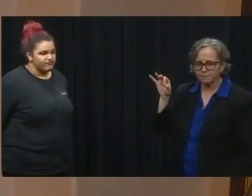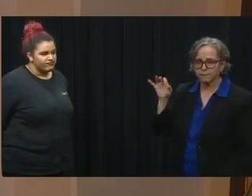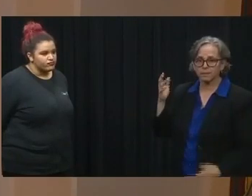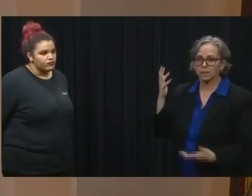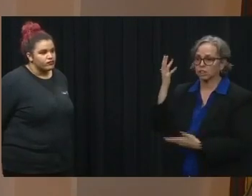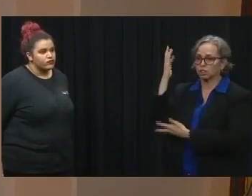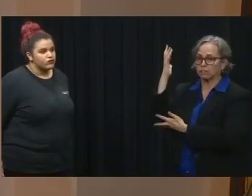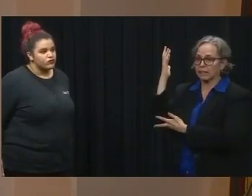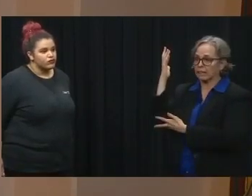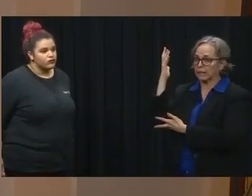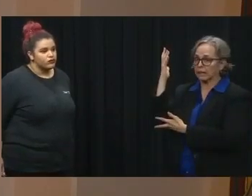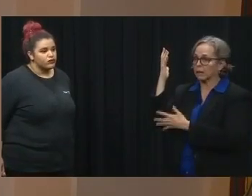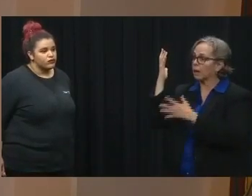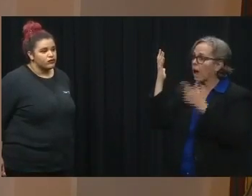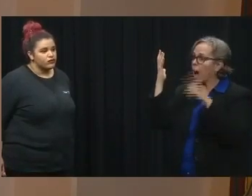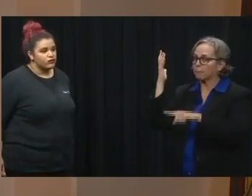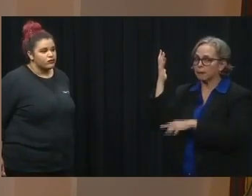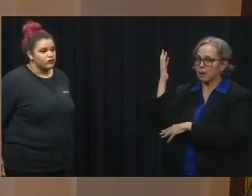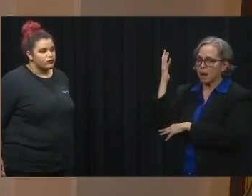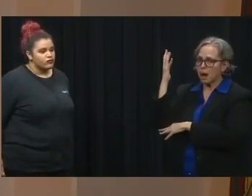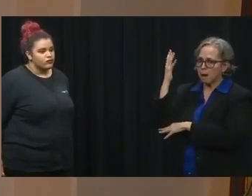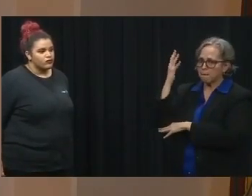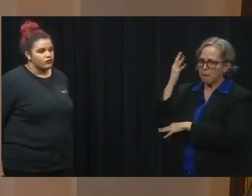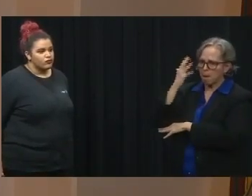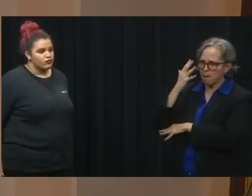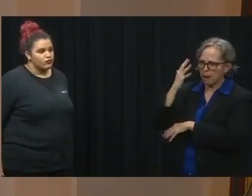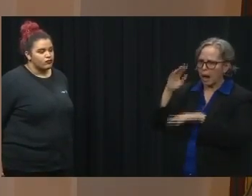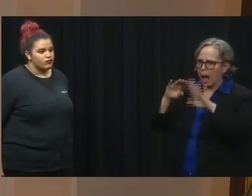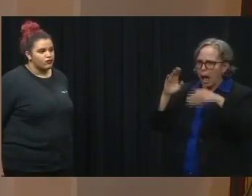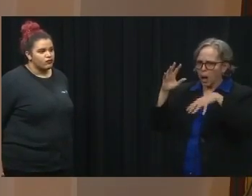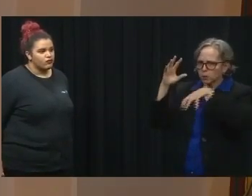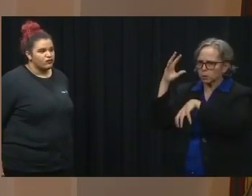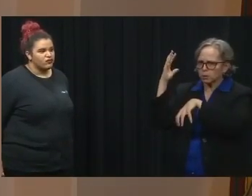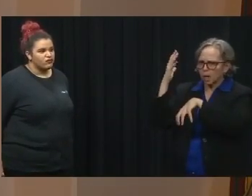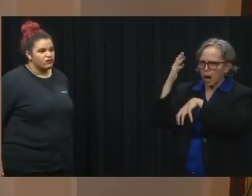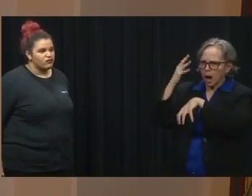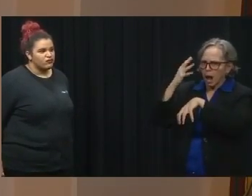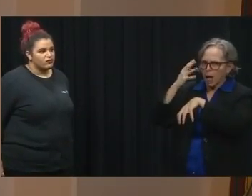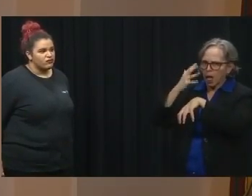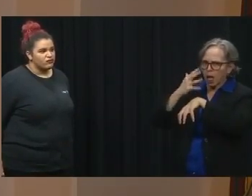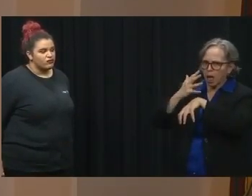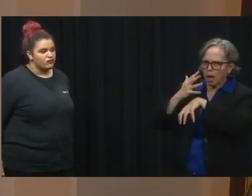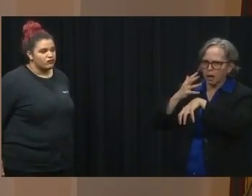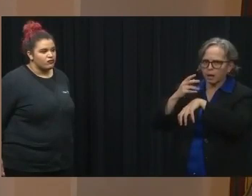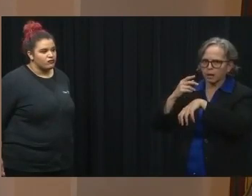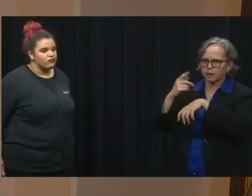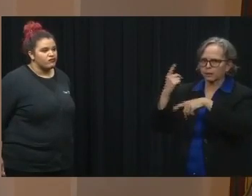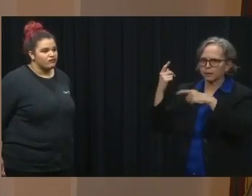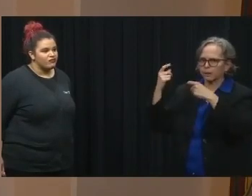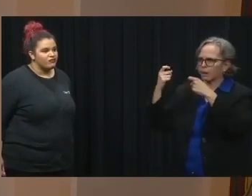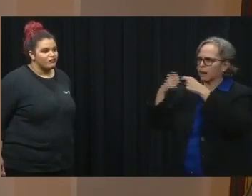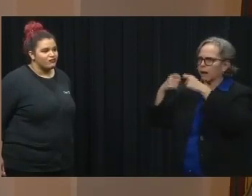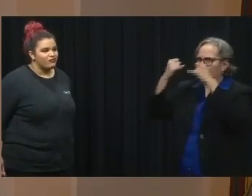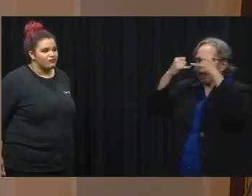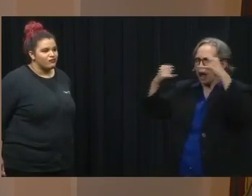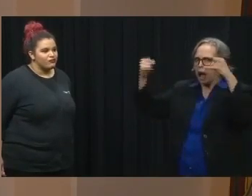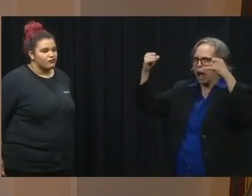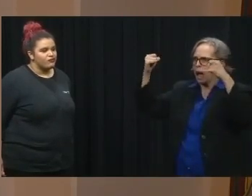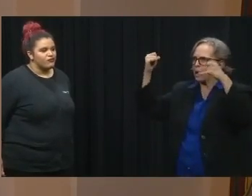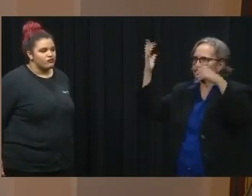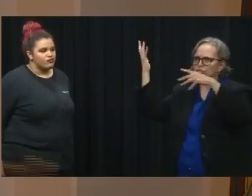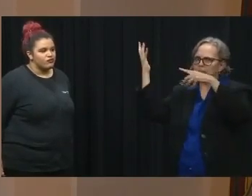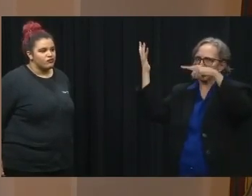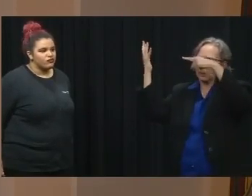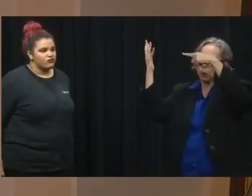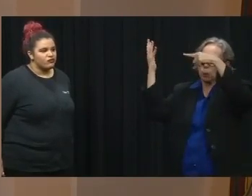and might fall on that house, or if it's utility lines that they're clearing the trees out from, because if we have a storm, they're going